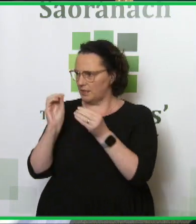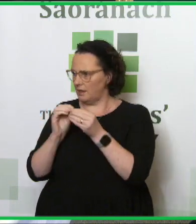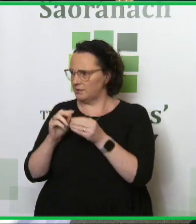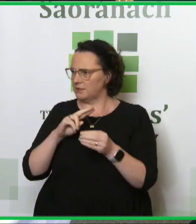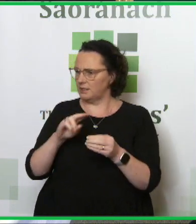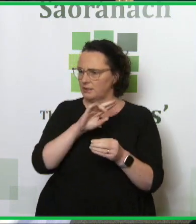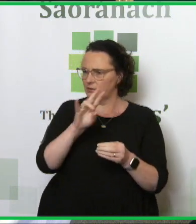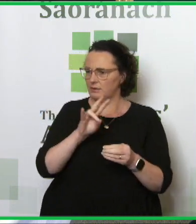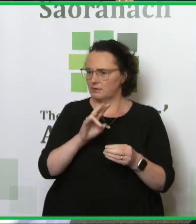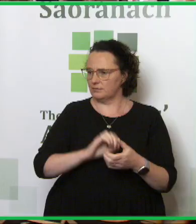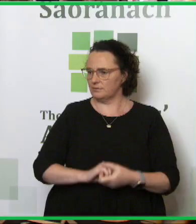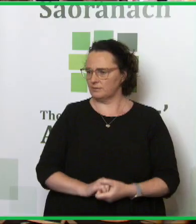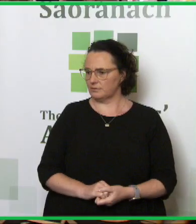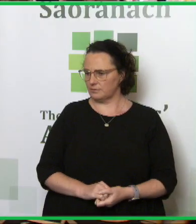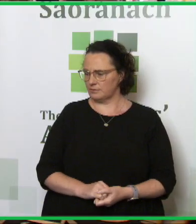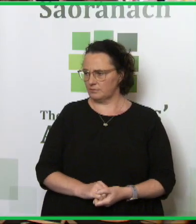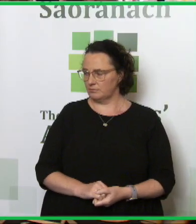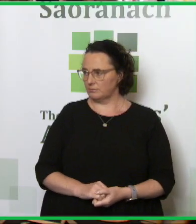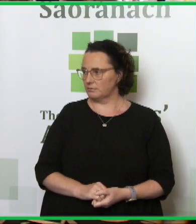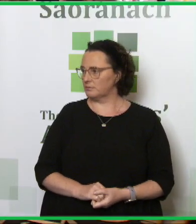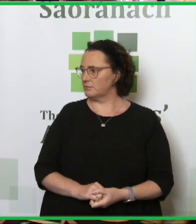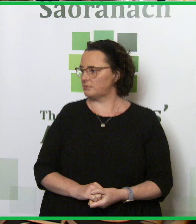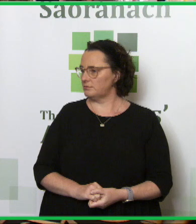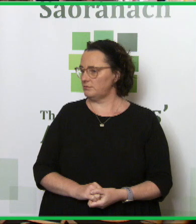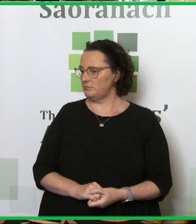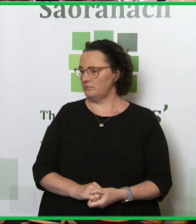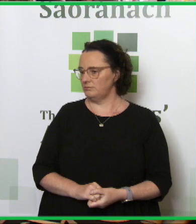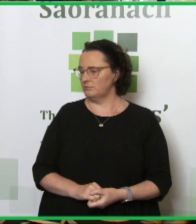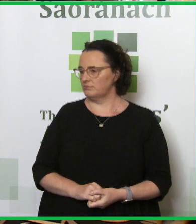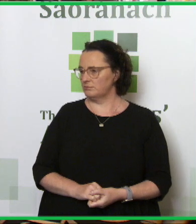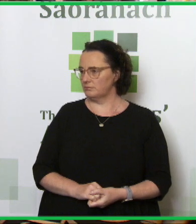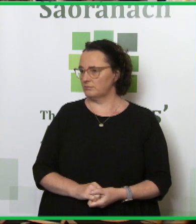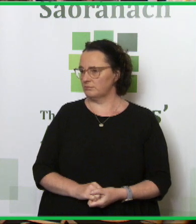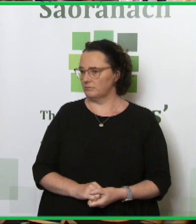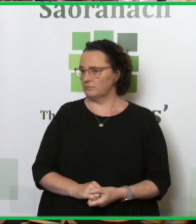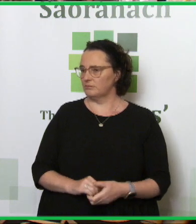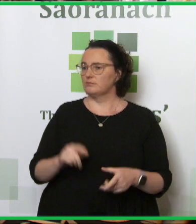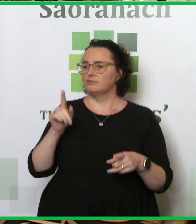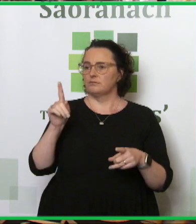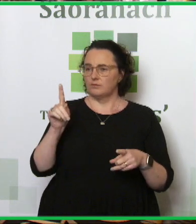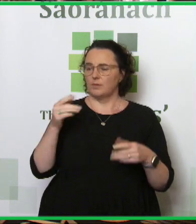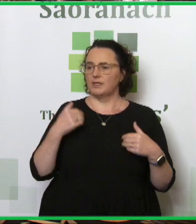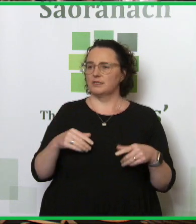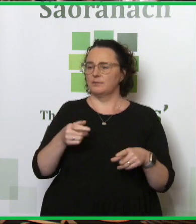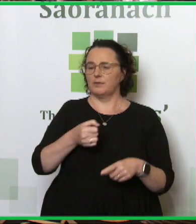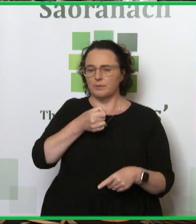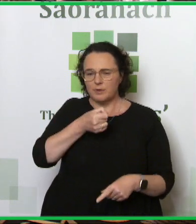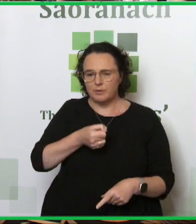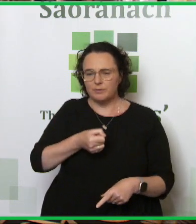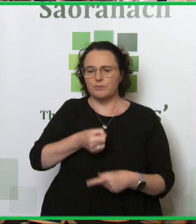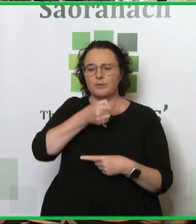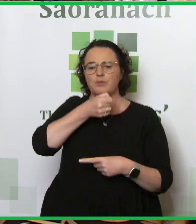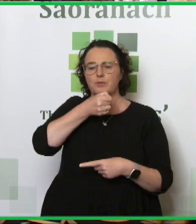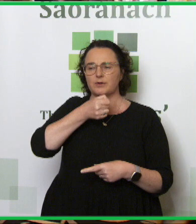on the table, and then 1.3 talks about the nearly 5,000 people. John, just keep it up to your mouth closer.